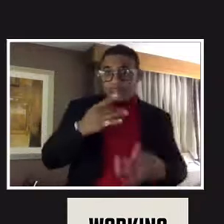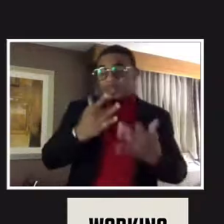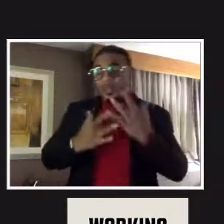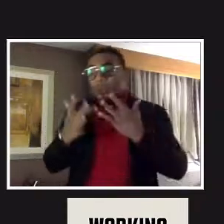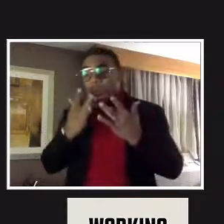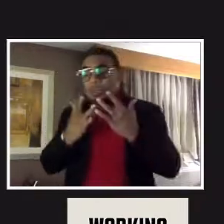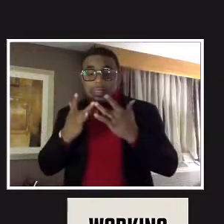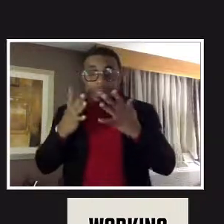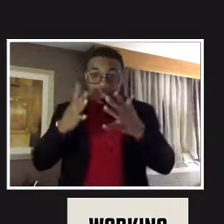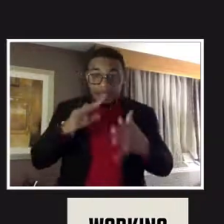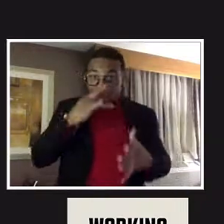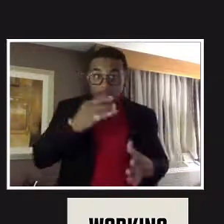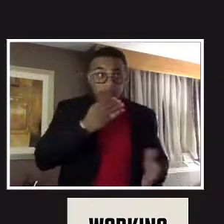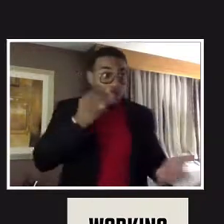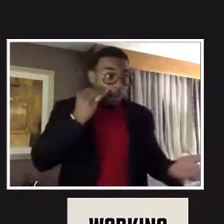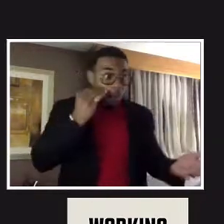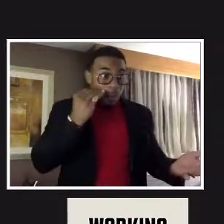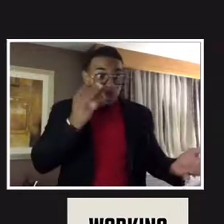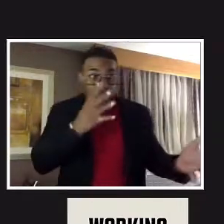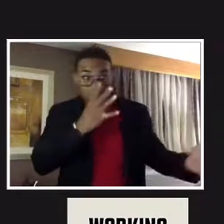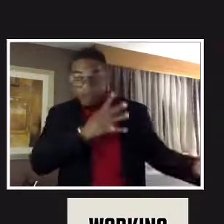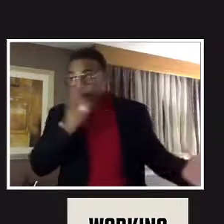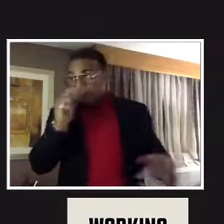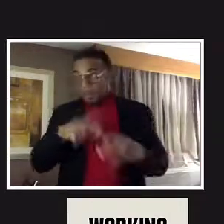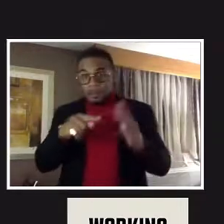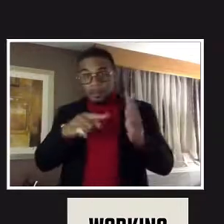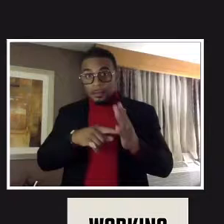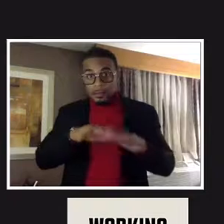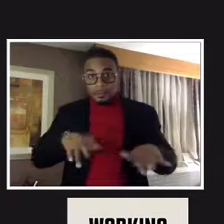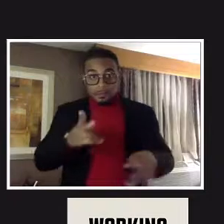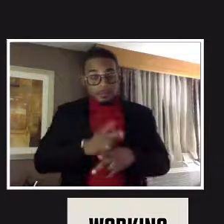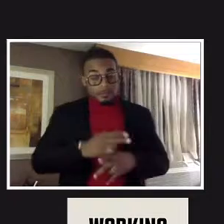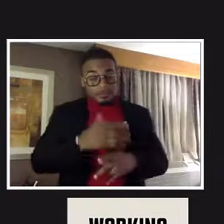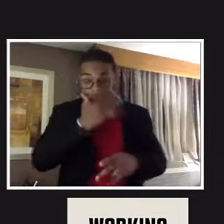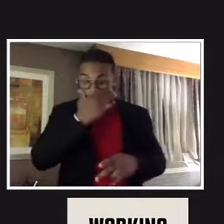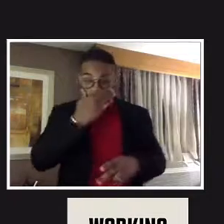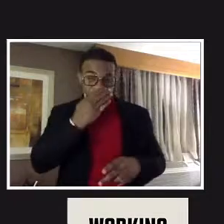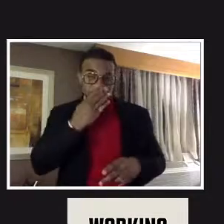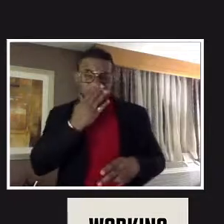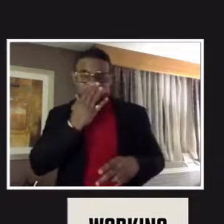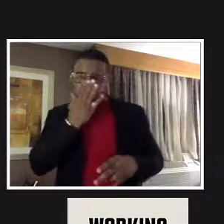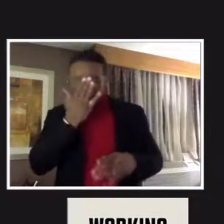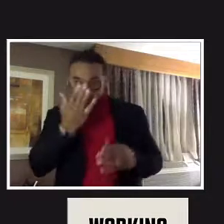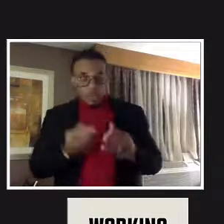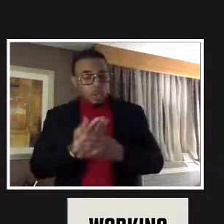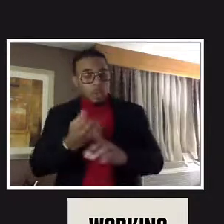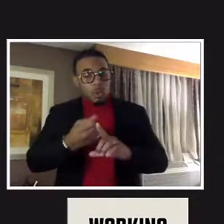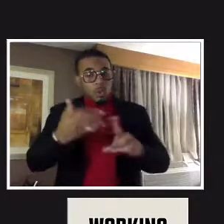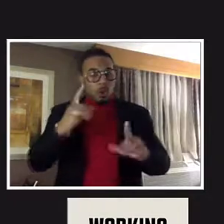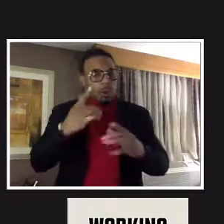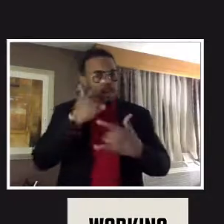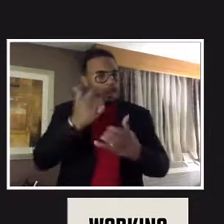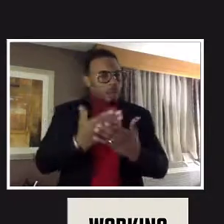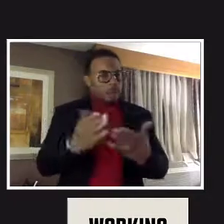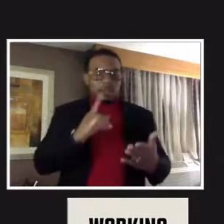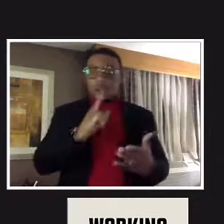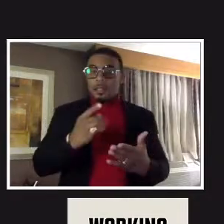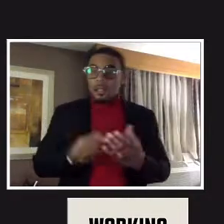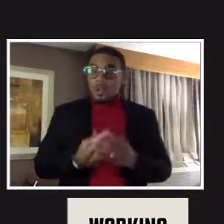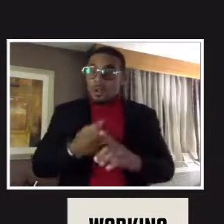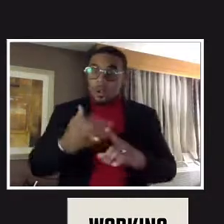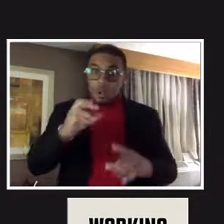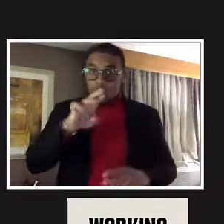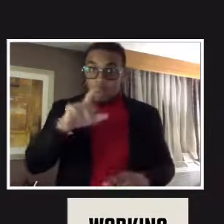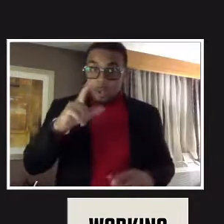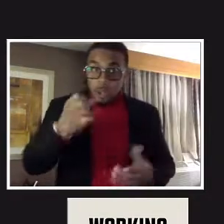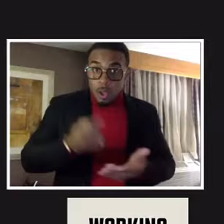struggling, leaving their kids at home because they can't afford childcare. And one of the interesting things is a growing